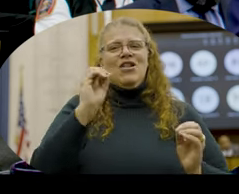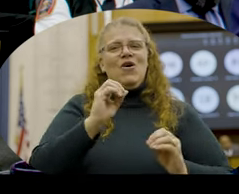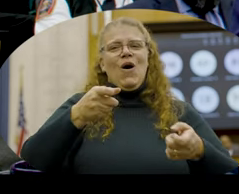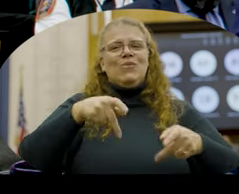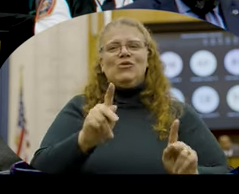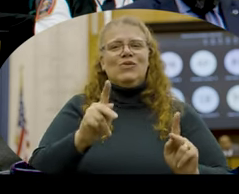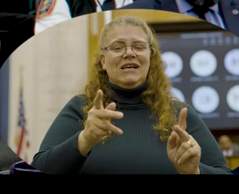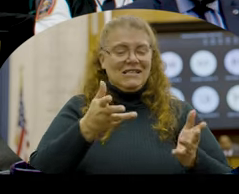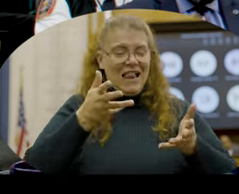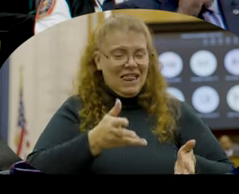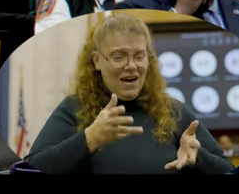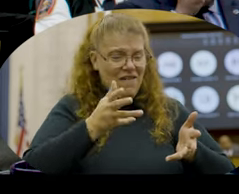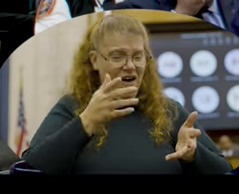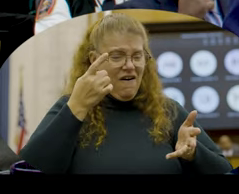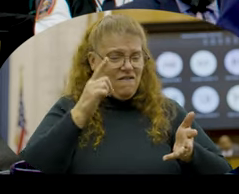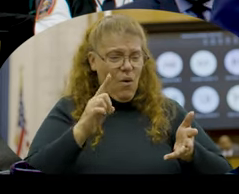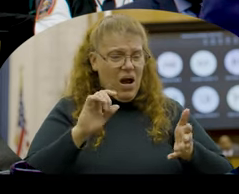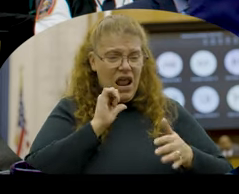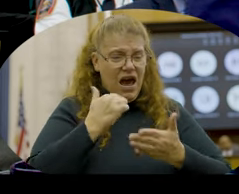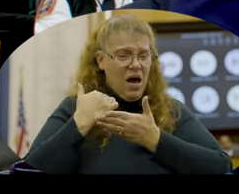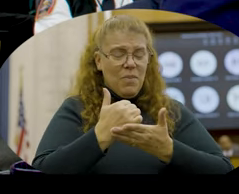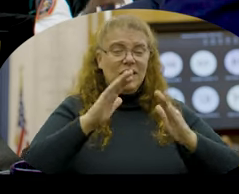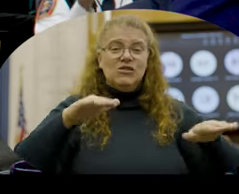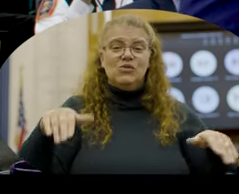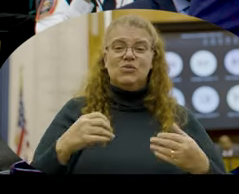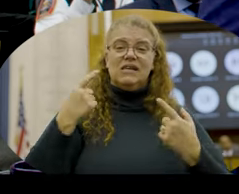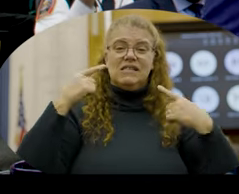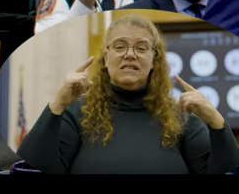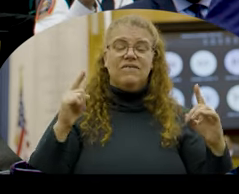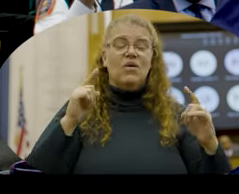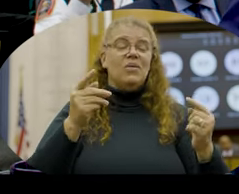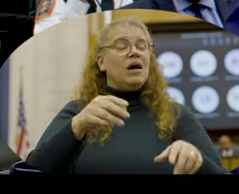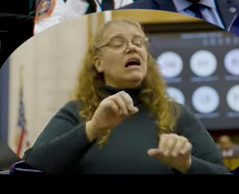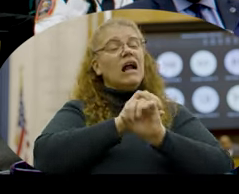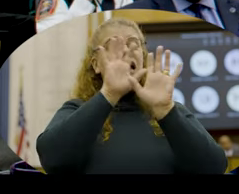that the average salary for RPS teachers currently stands at